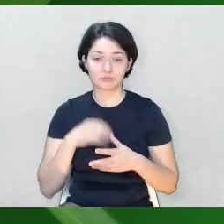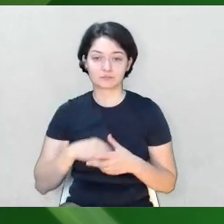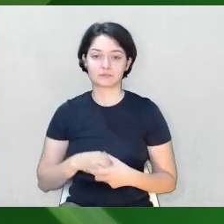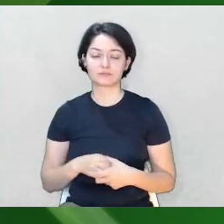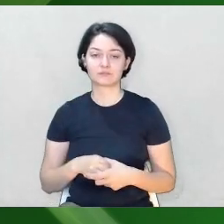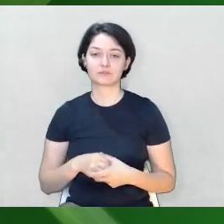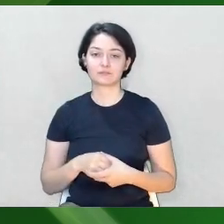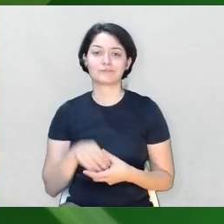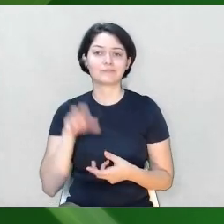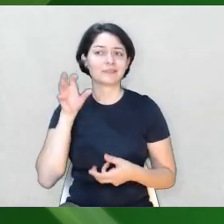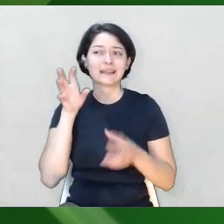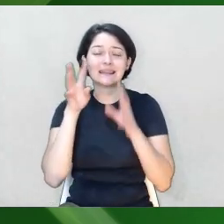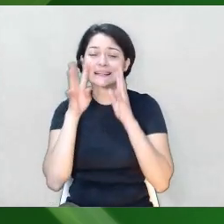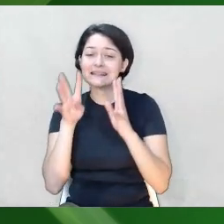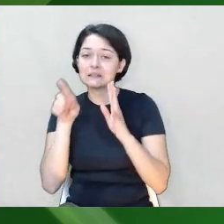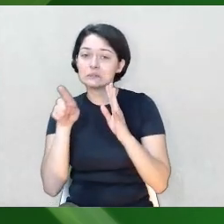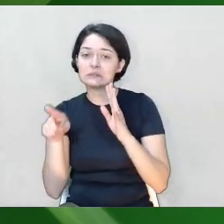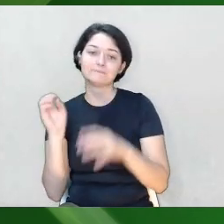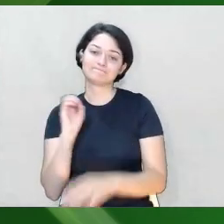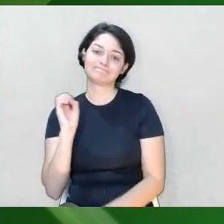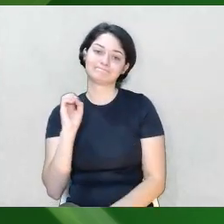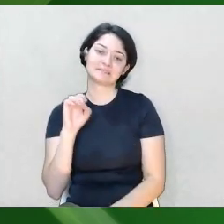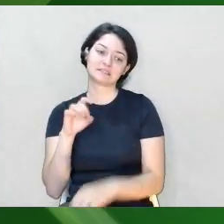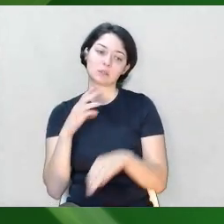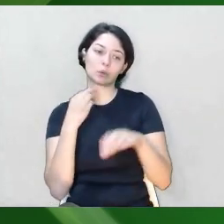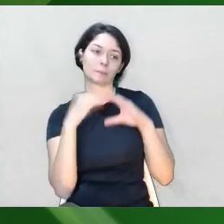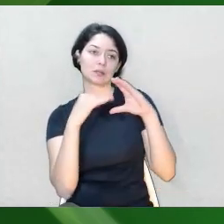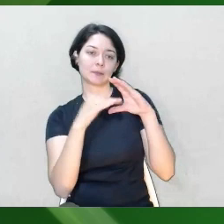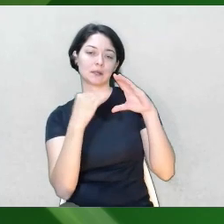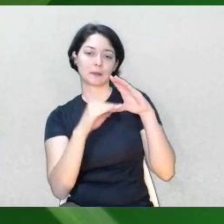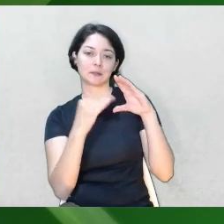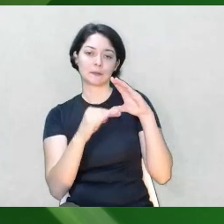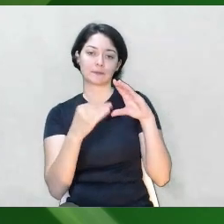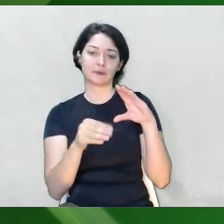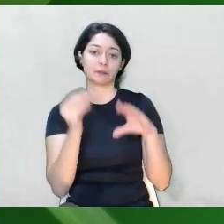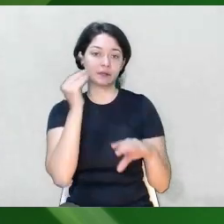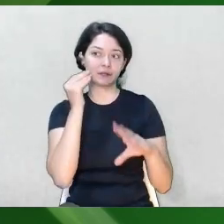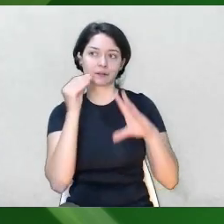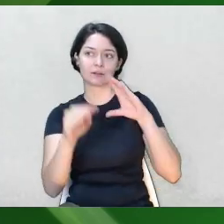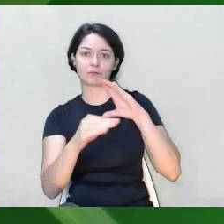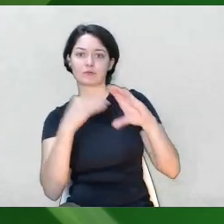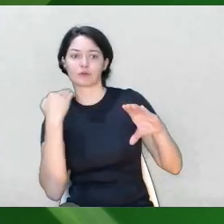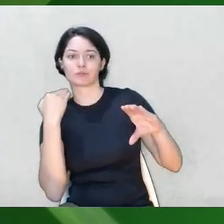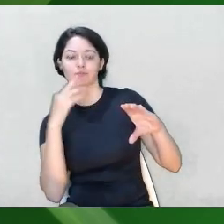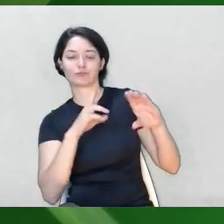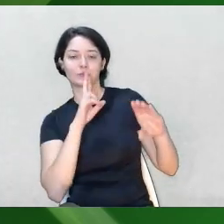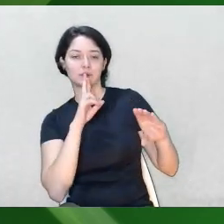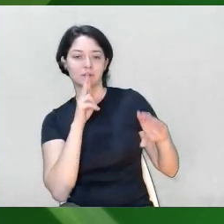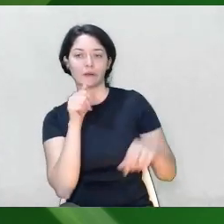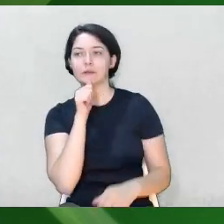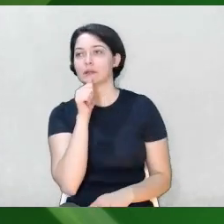bank is not listening to him. We send messages for him to talk back to us, and we don't